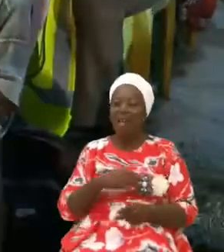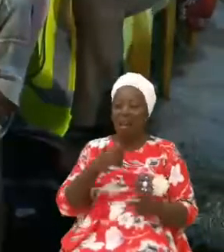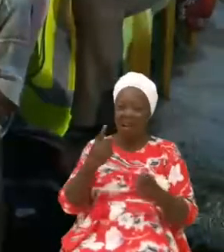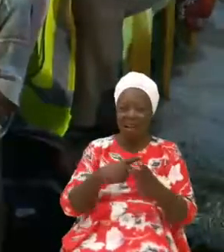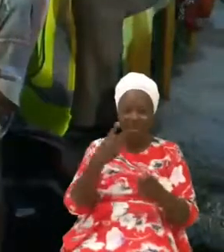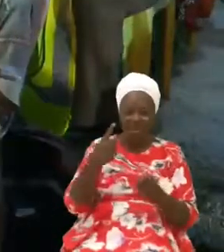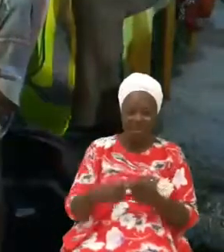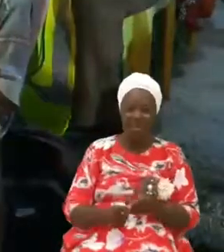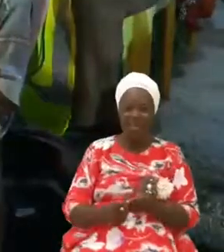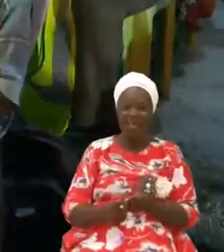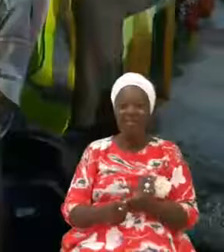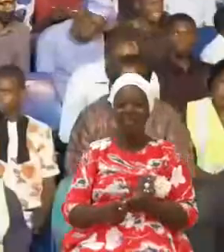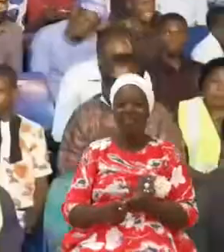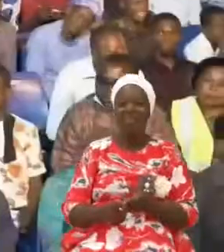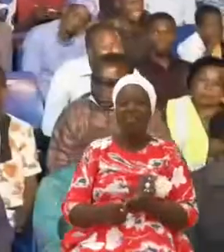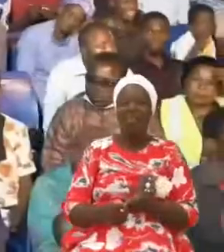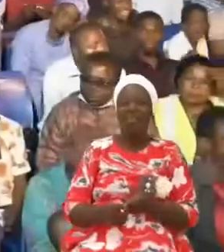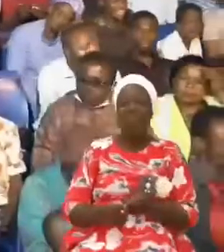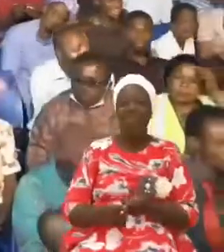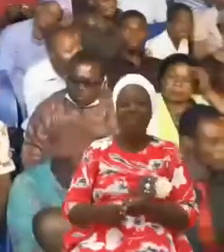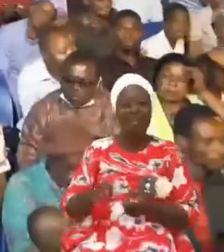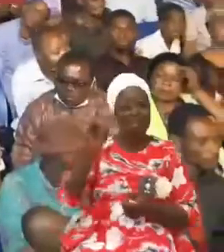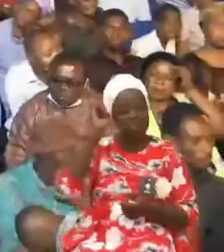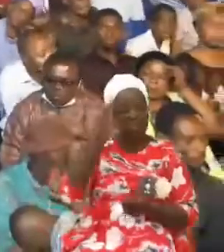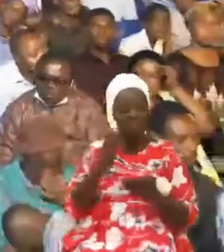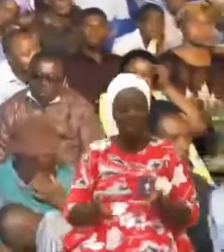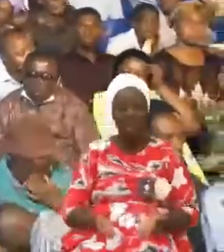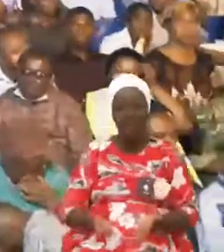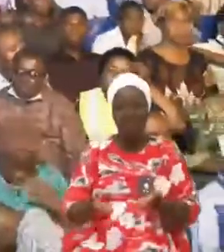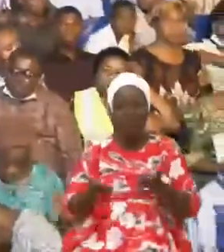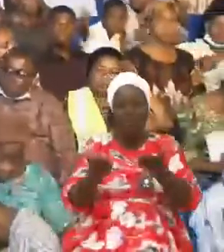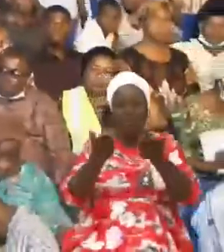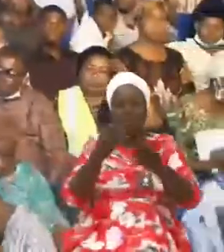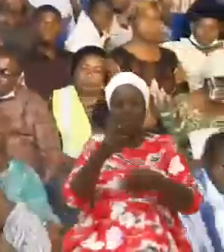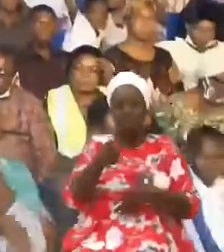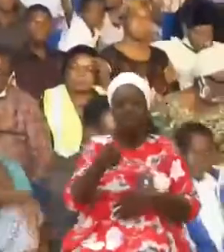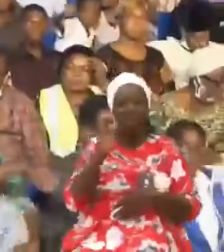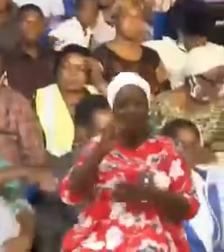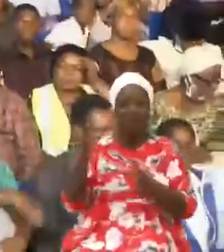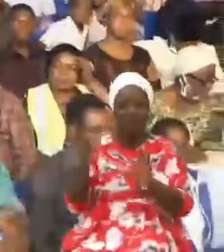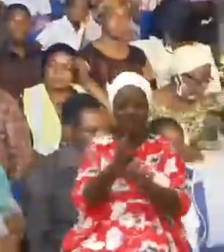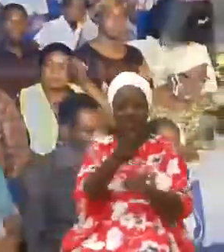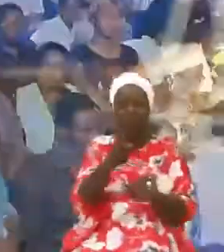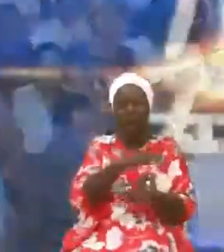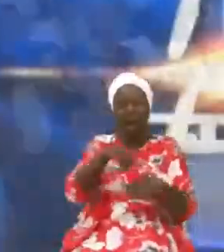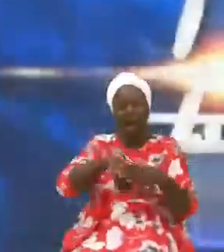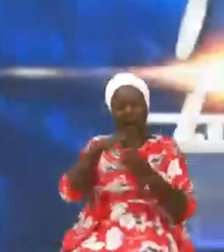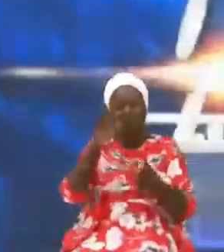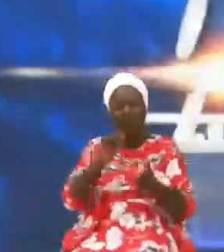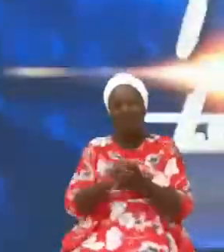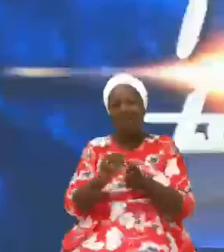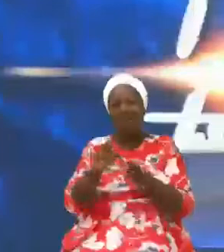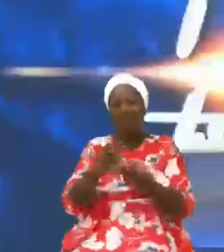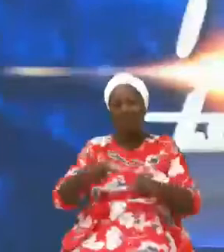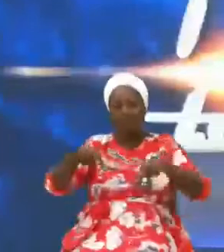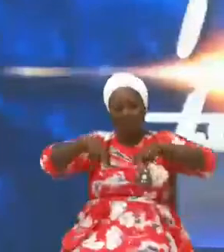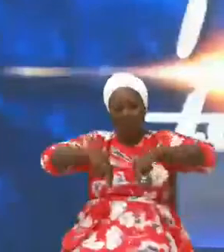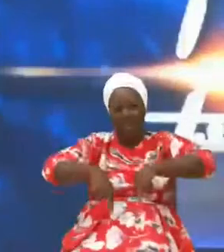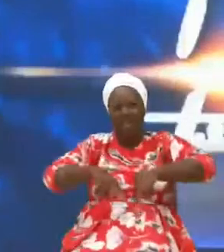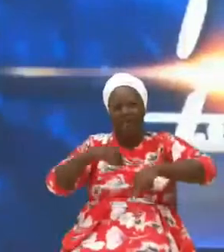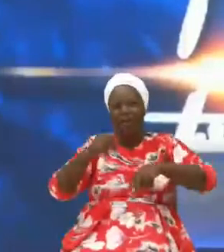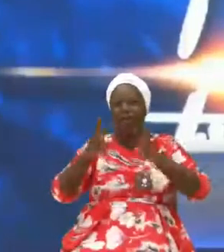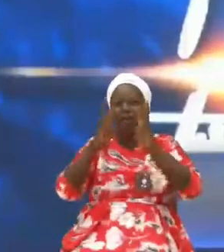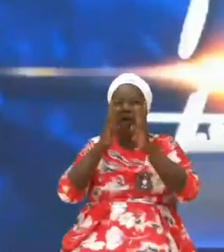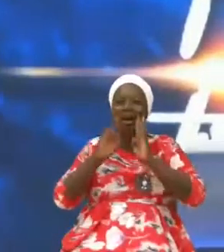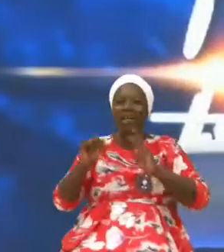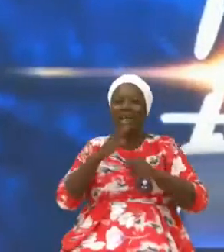your life today. And then he will exalt you. He'll take you